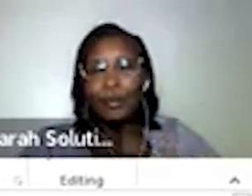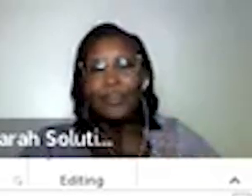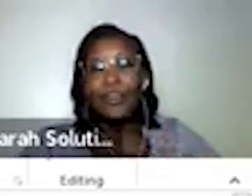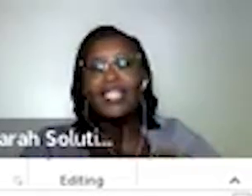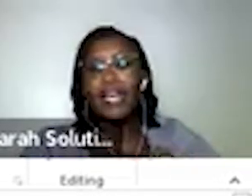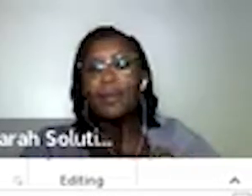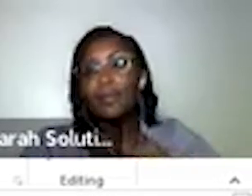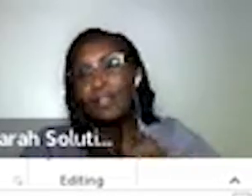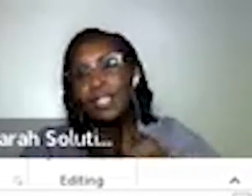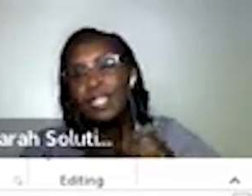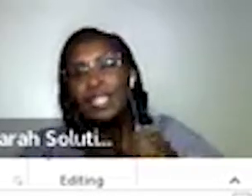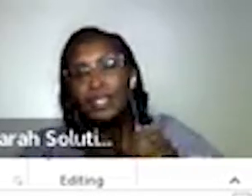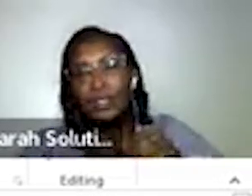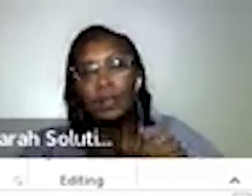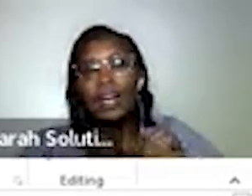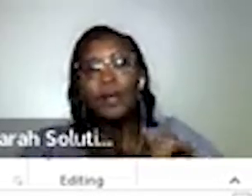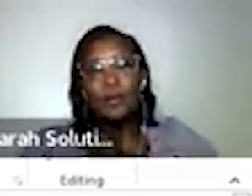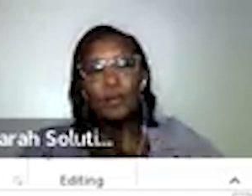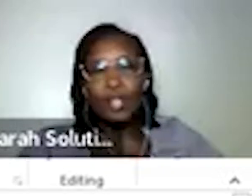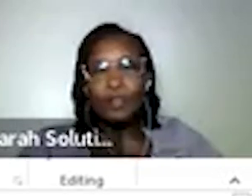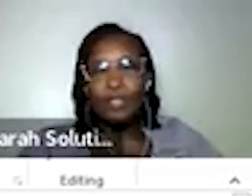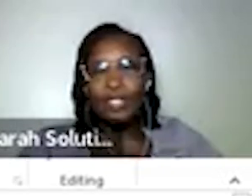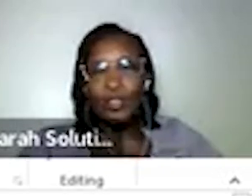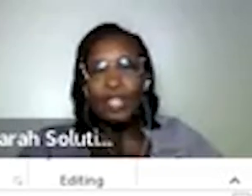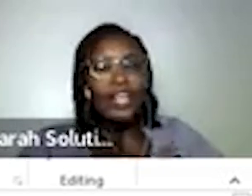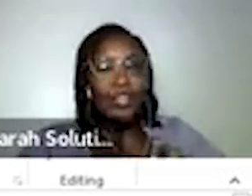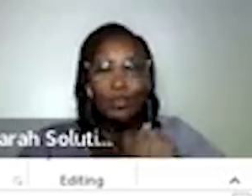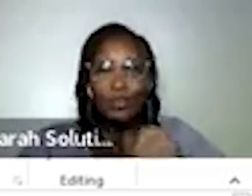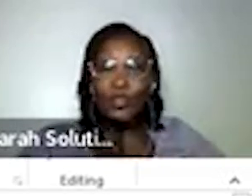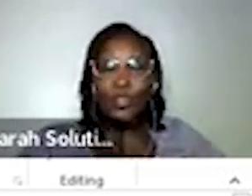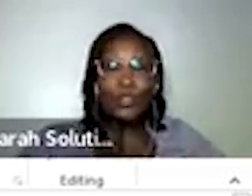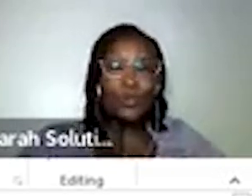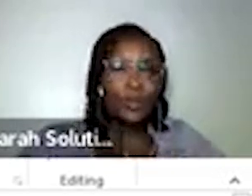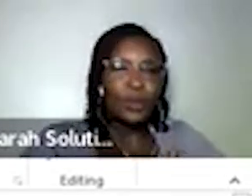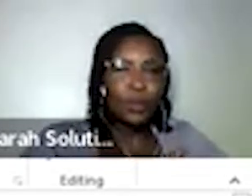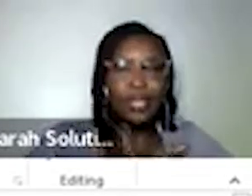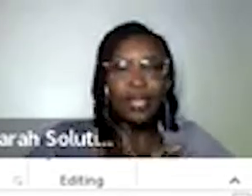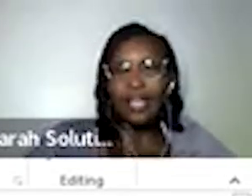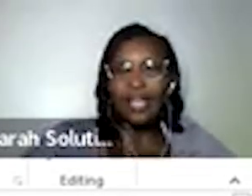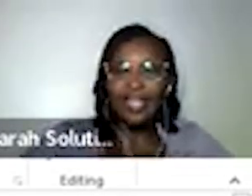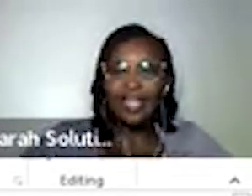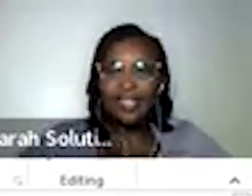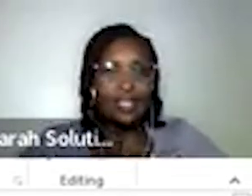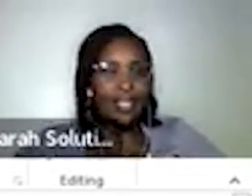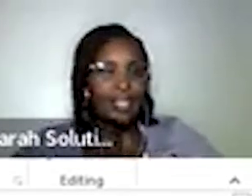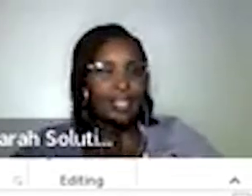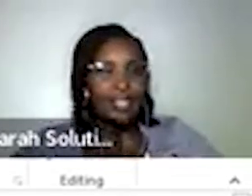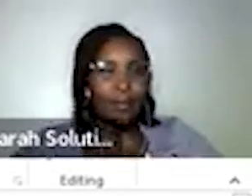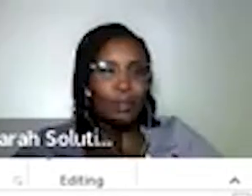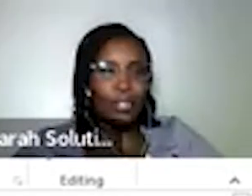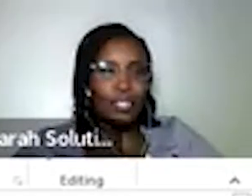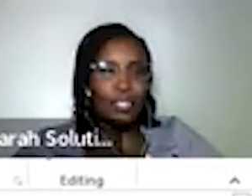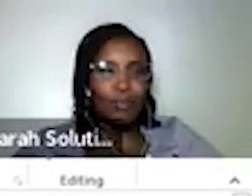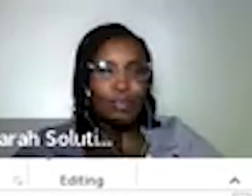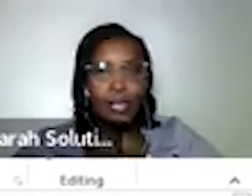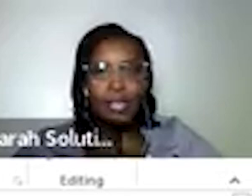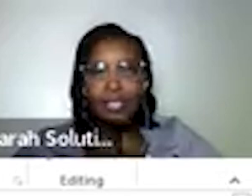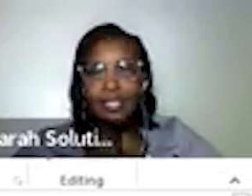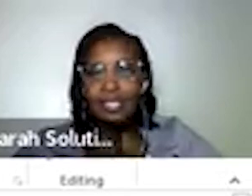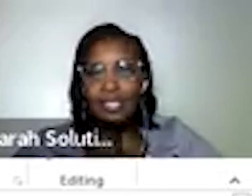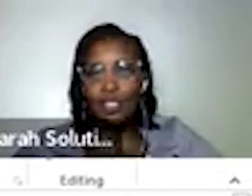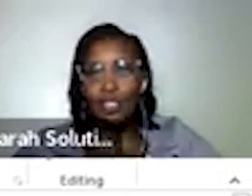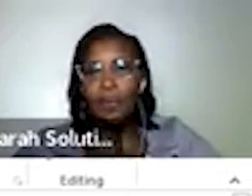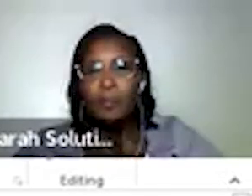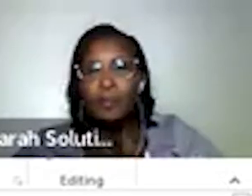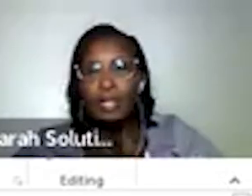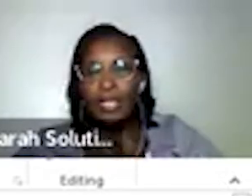quite some profiles, high profiles. It's going to be a high profile conversation. And of course, yours truly will be there as a moderator of the